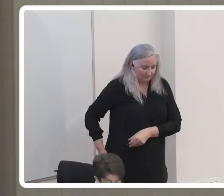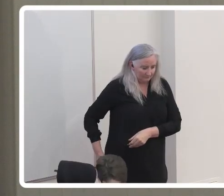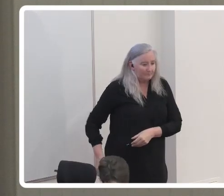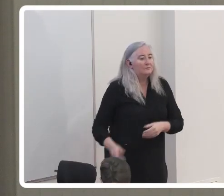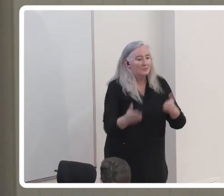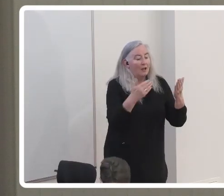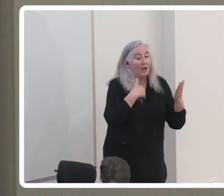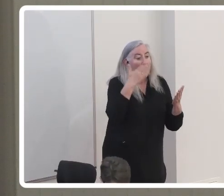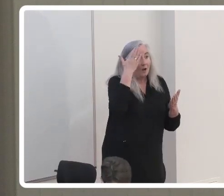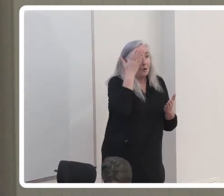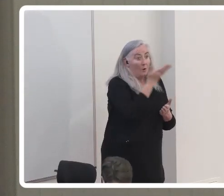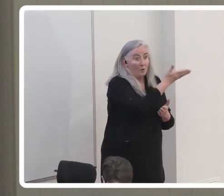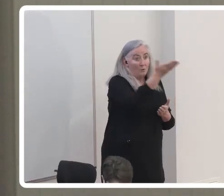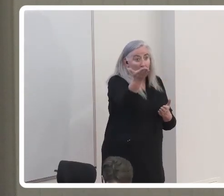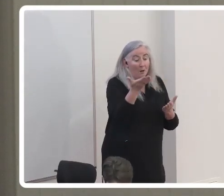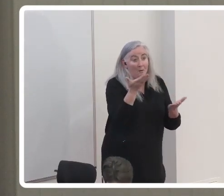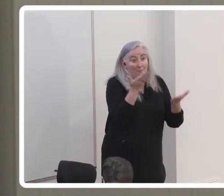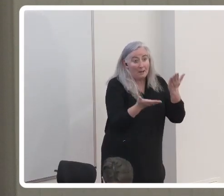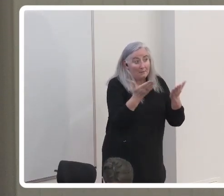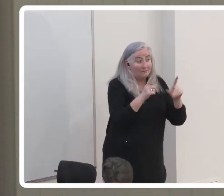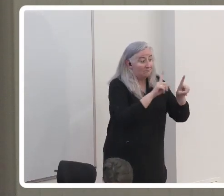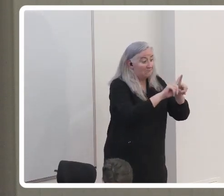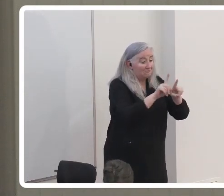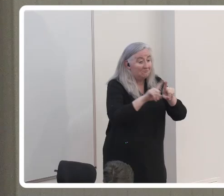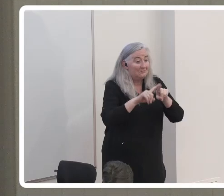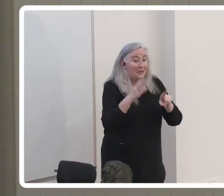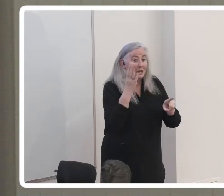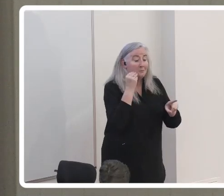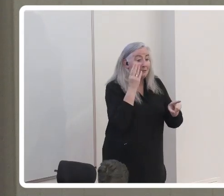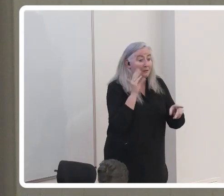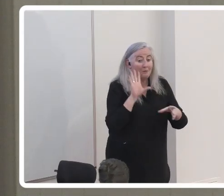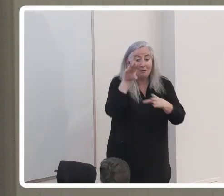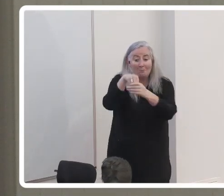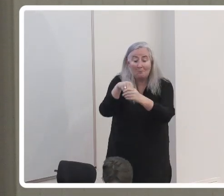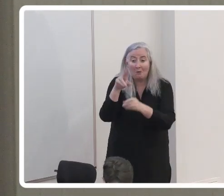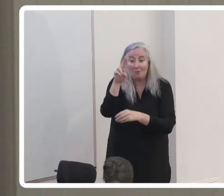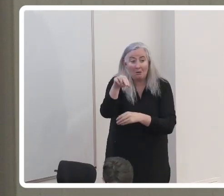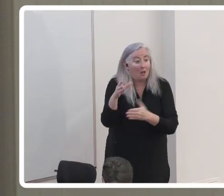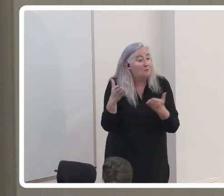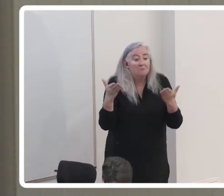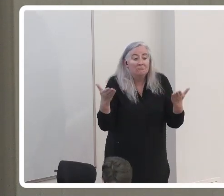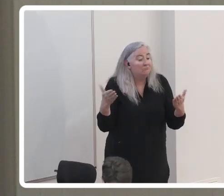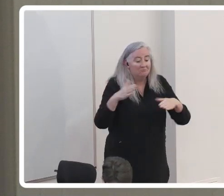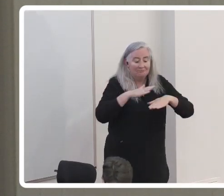that you may already have various experiences with the UN, though no matter where you are in the process of engaging with